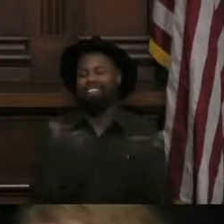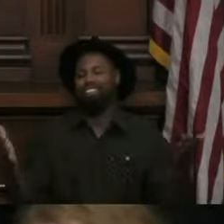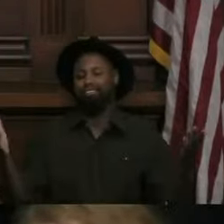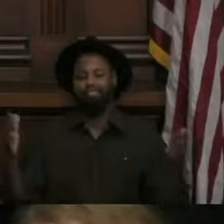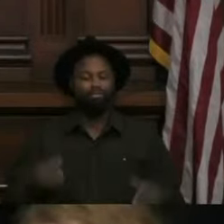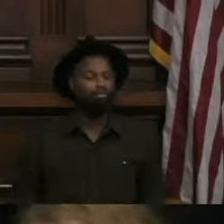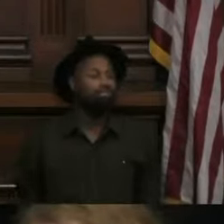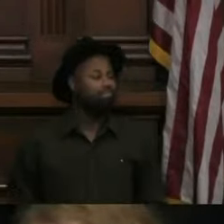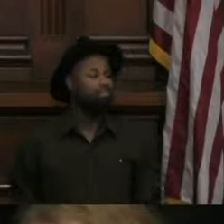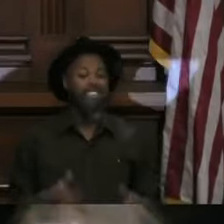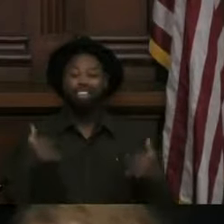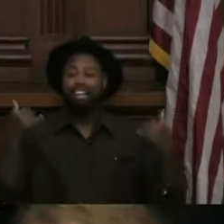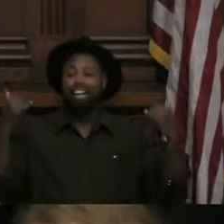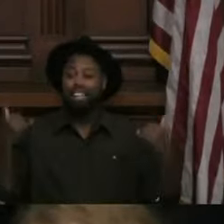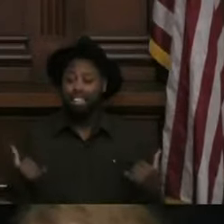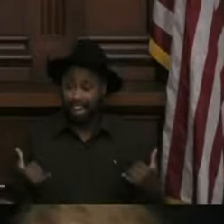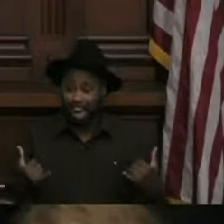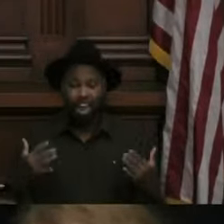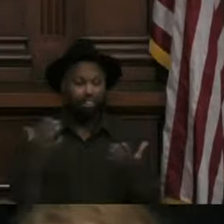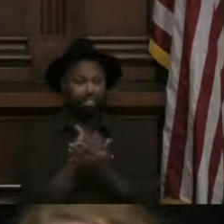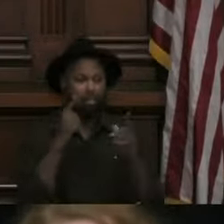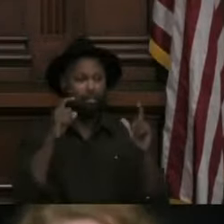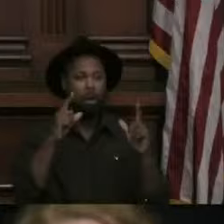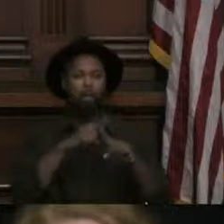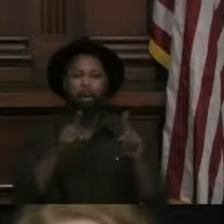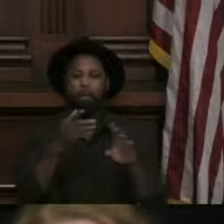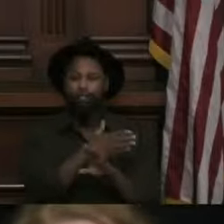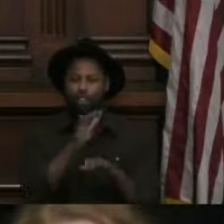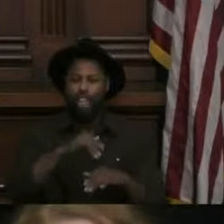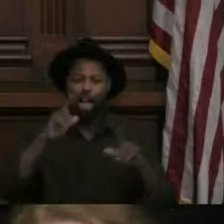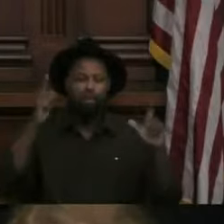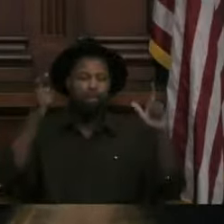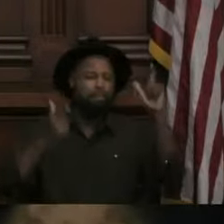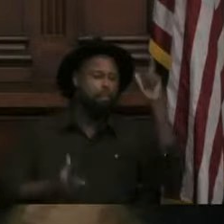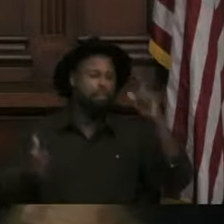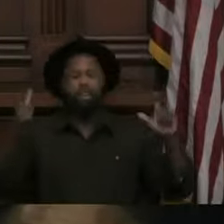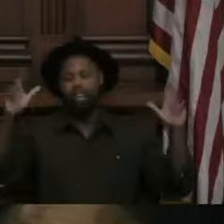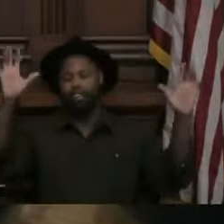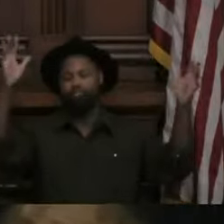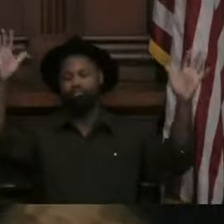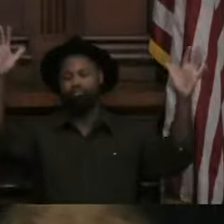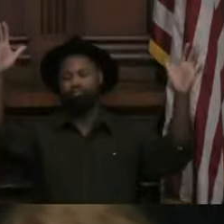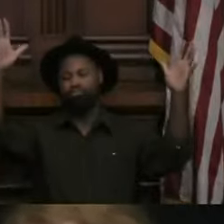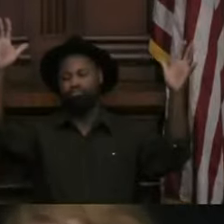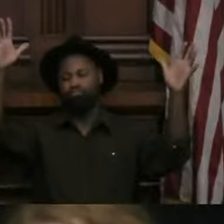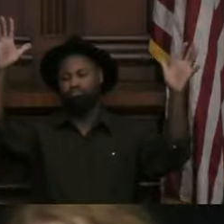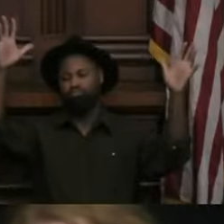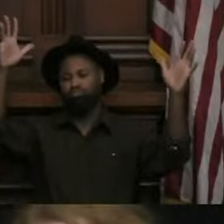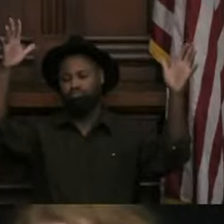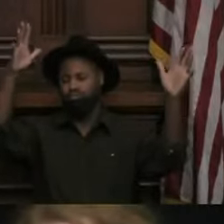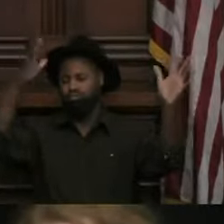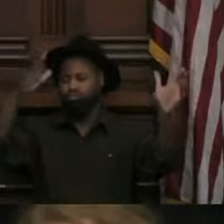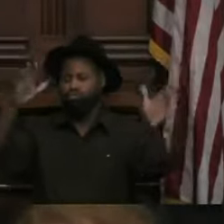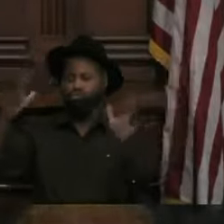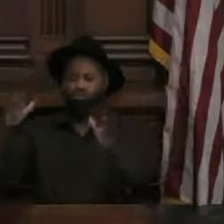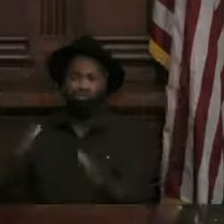With that, we'll take a moment for pictures, but before that, let's give them a huge, huge round of applause.